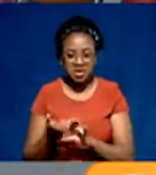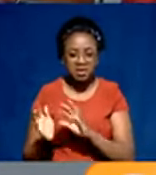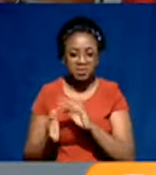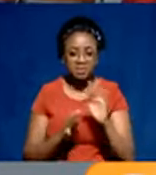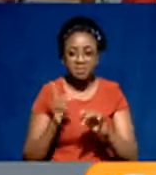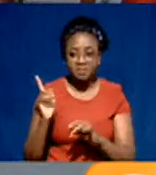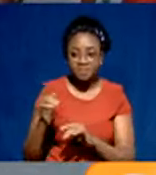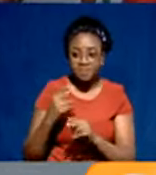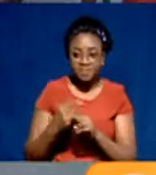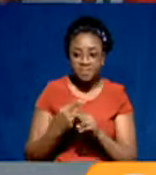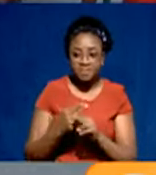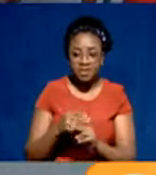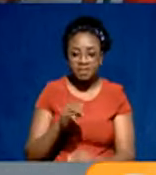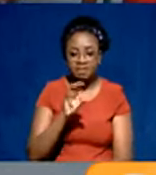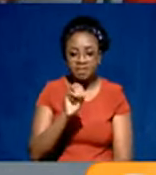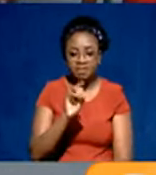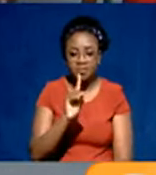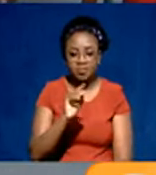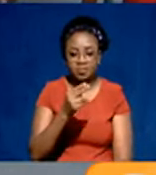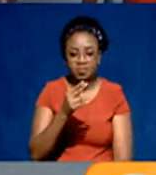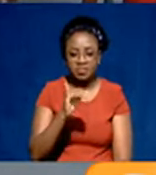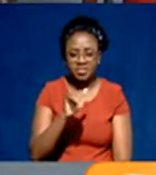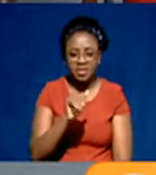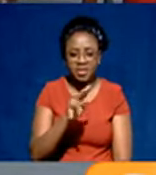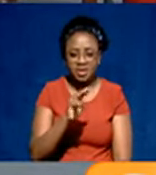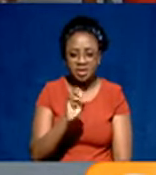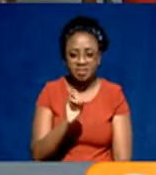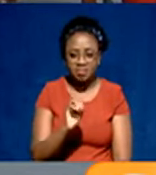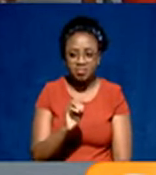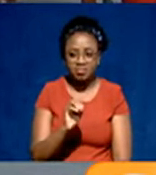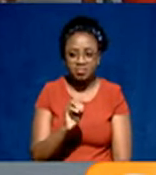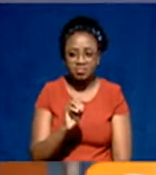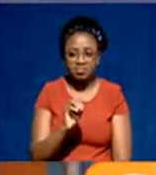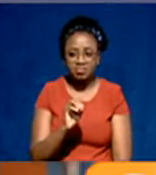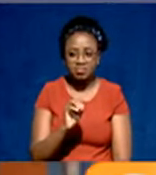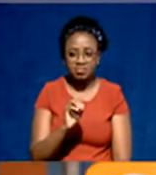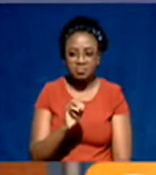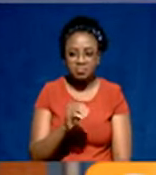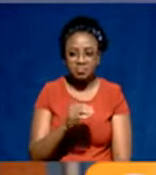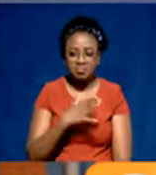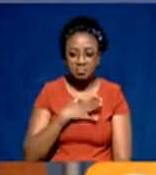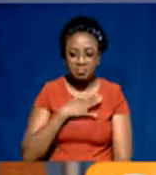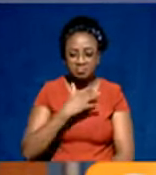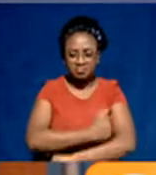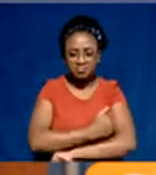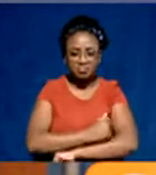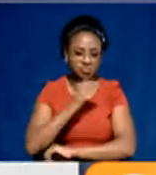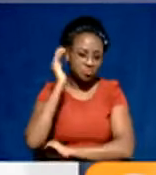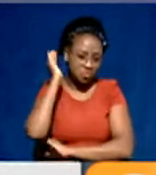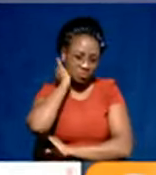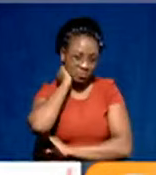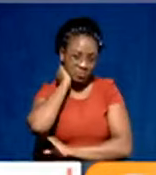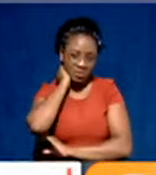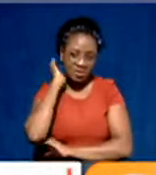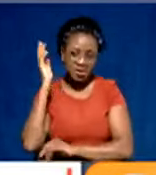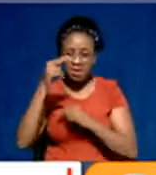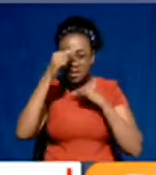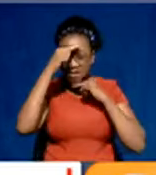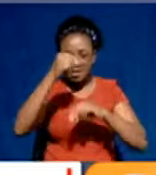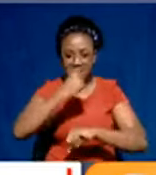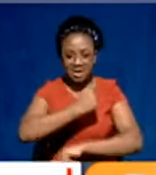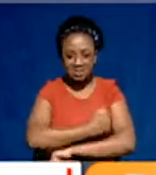is Odhiambo Dickens Zamondi, full names. My school is Muranga High School. I know it's proud, it's watching.